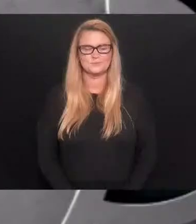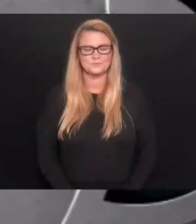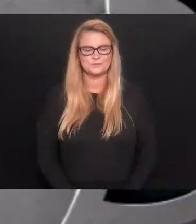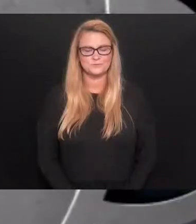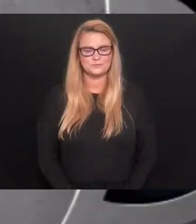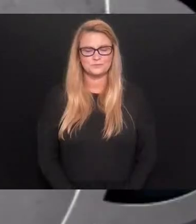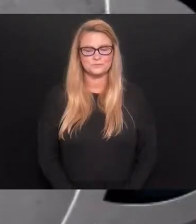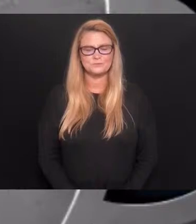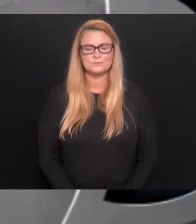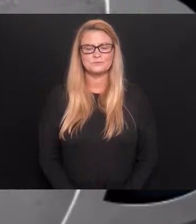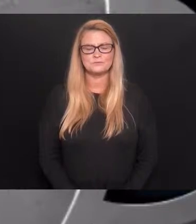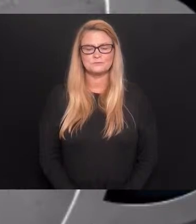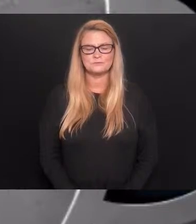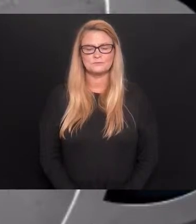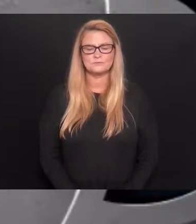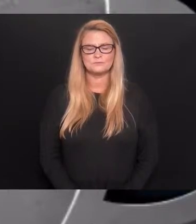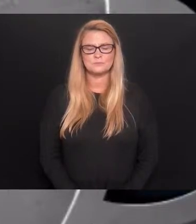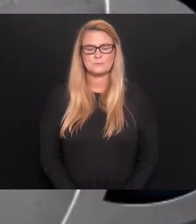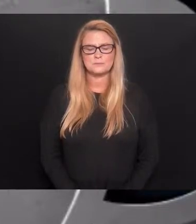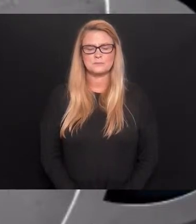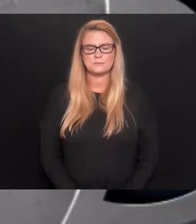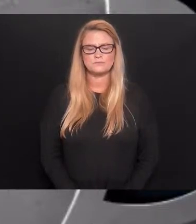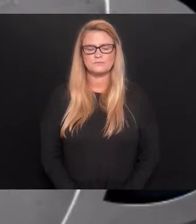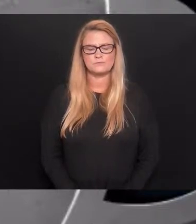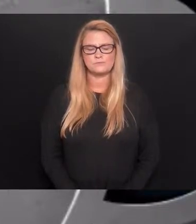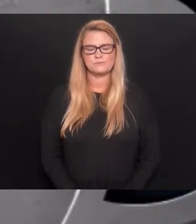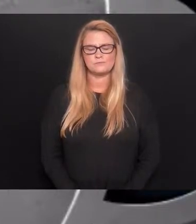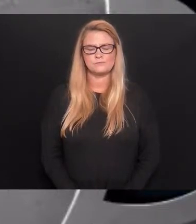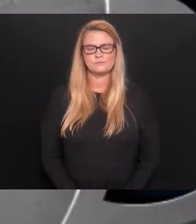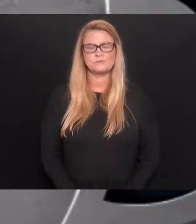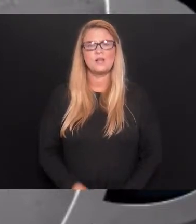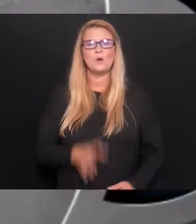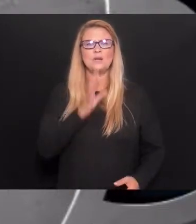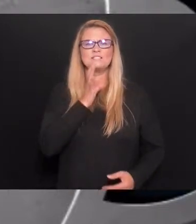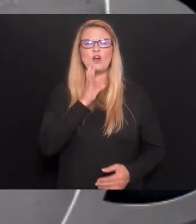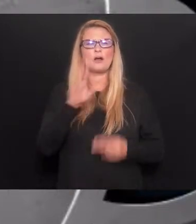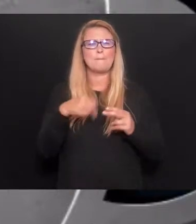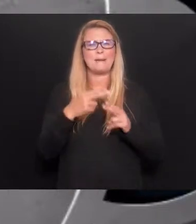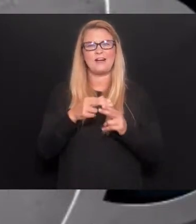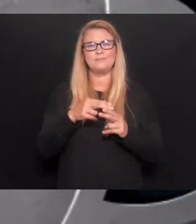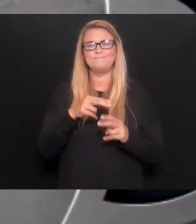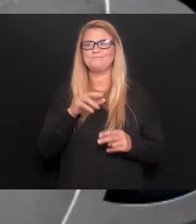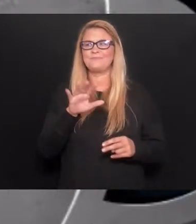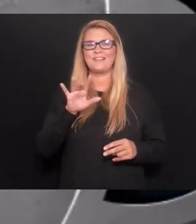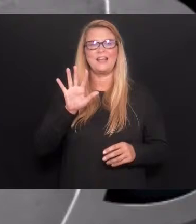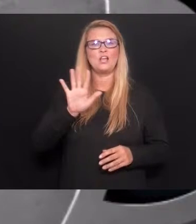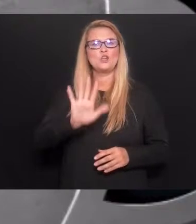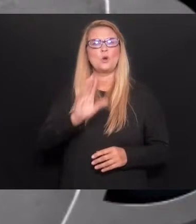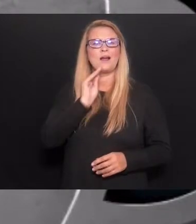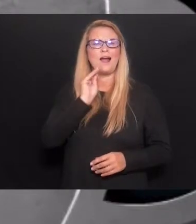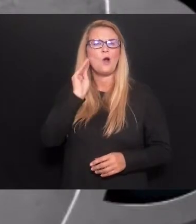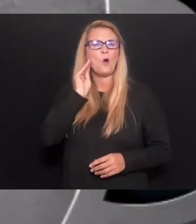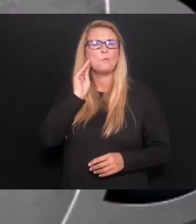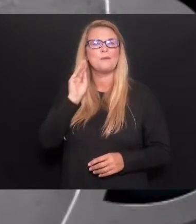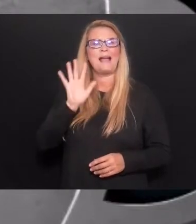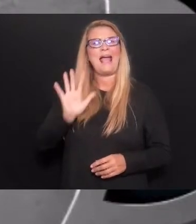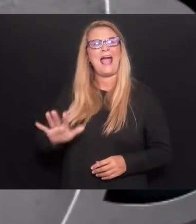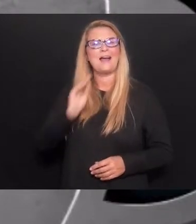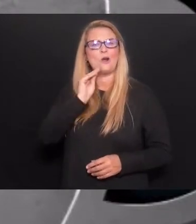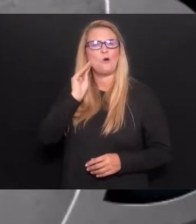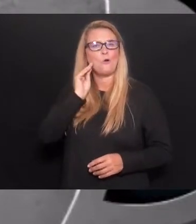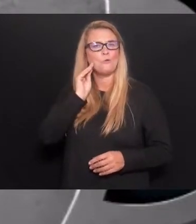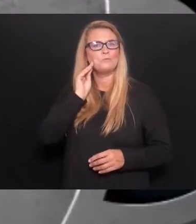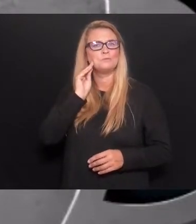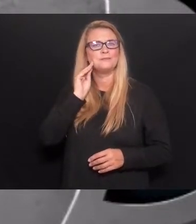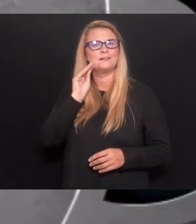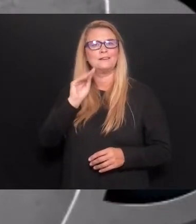Good morning. I do want to go over a little bit about at-home COVID testing. You can buy those at local pharmacies. And I just want to remind